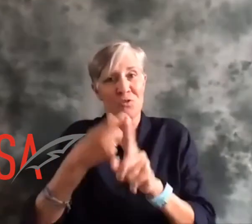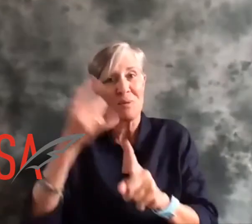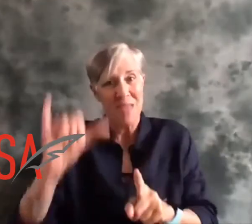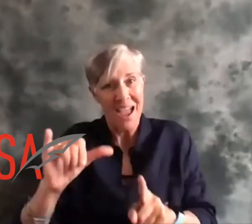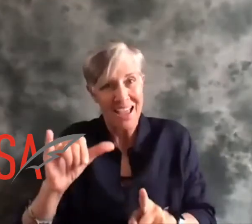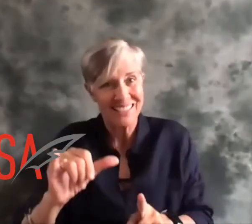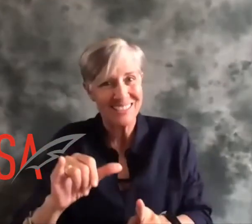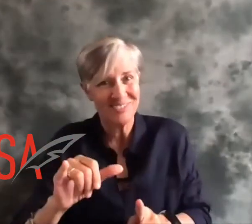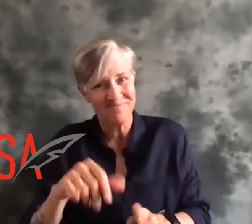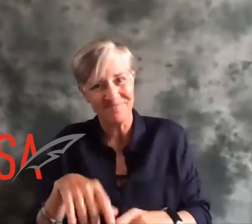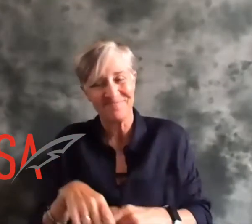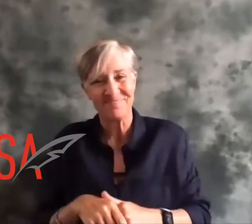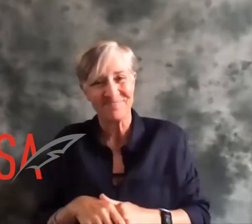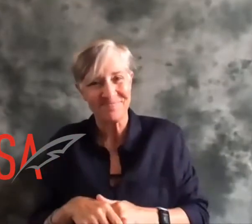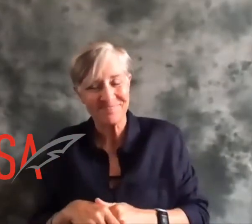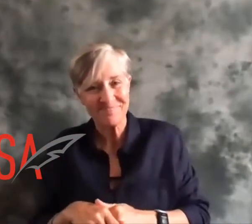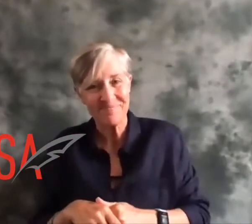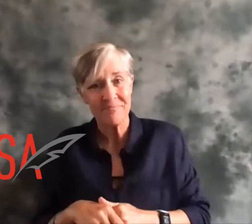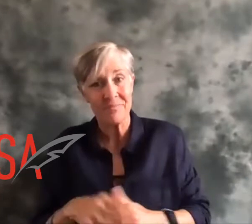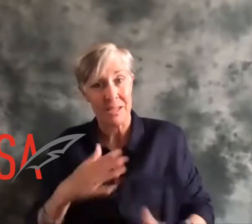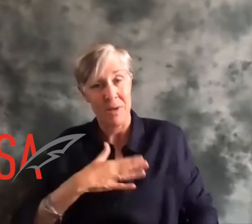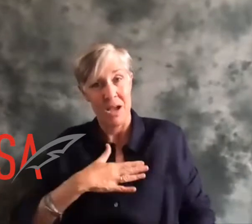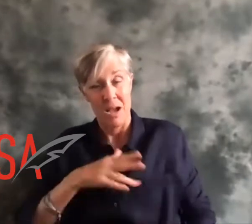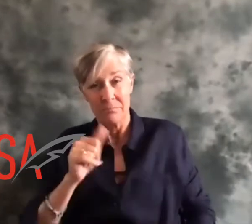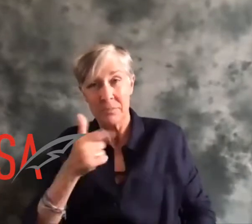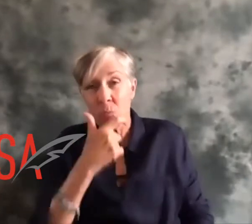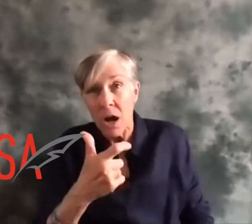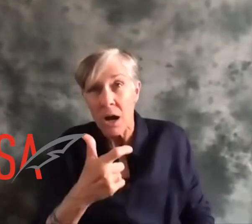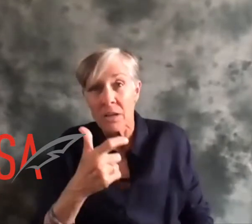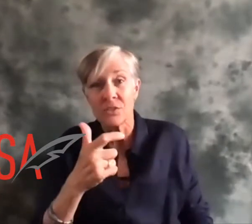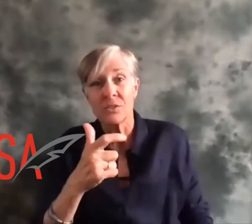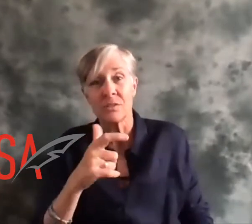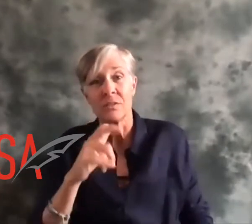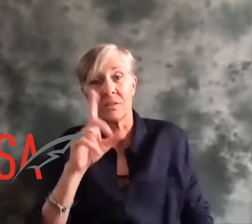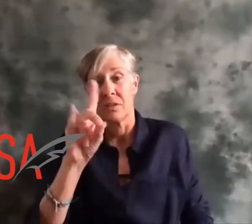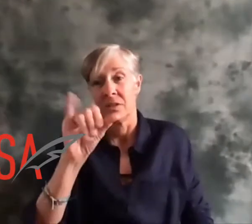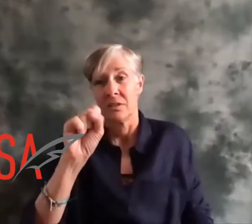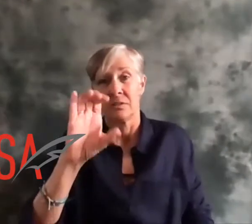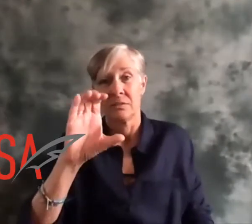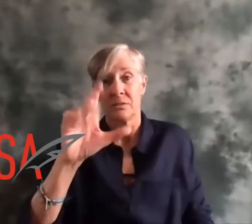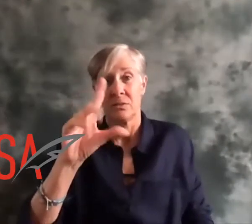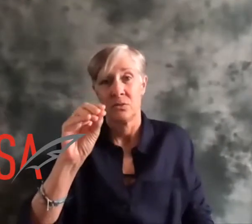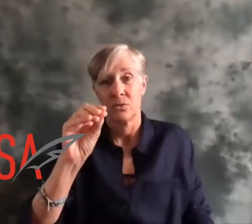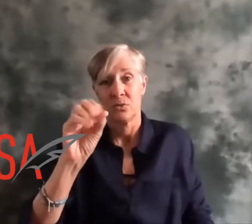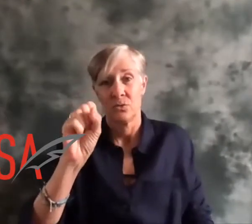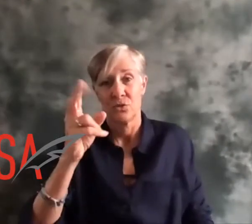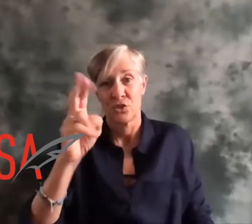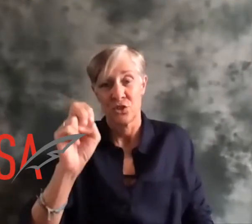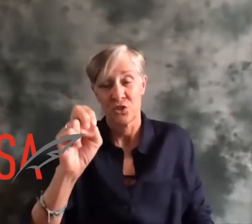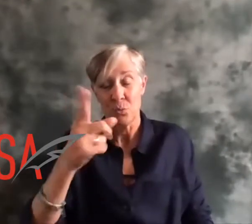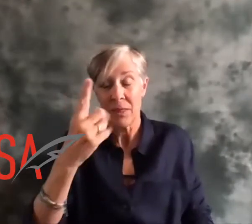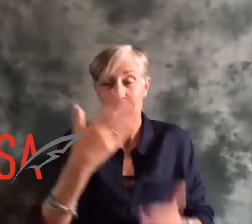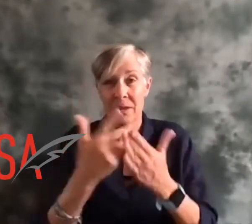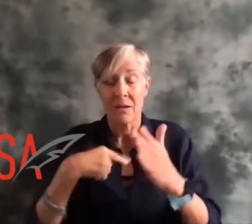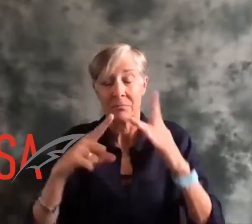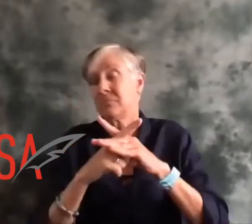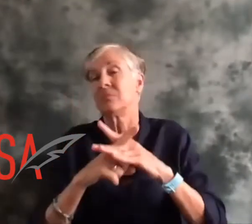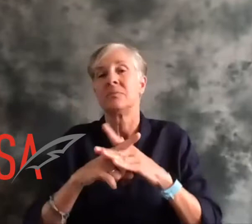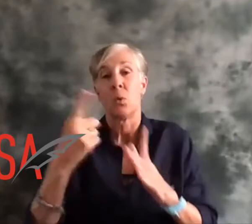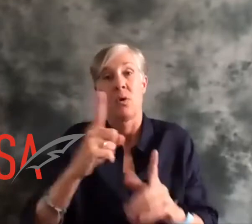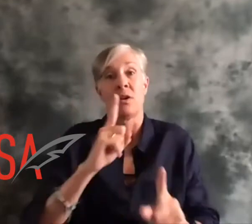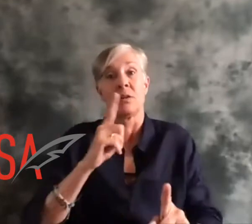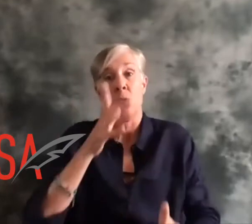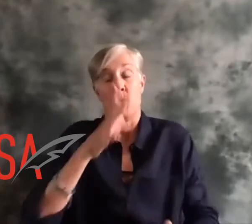you're watching something. And my big takeaway while watching Disclosure was, one of the women that was interviewed was